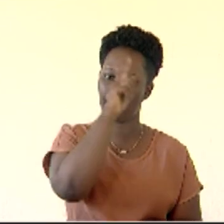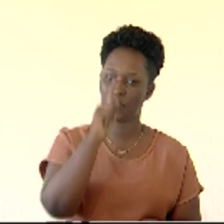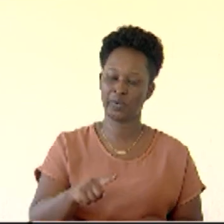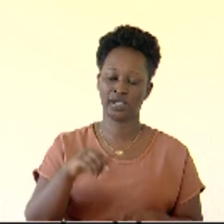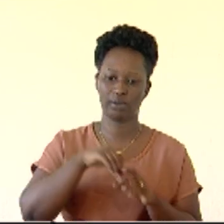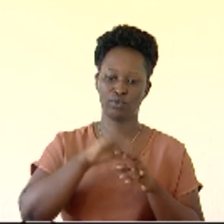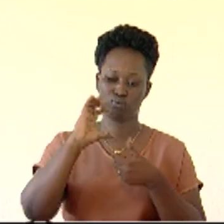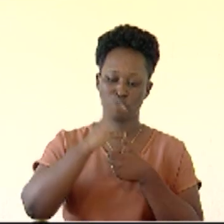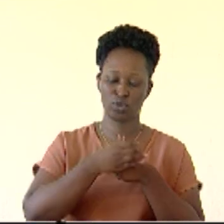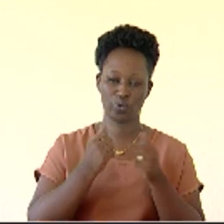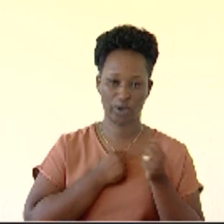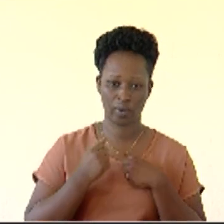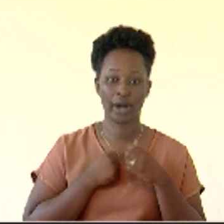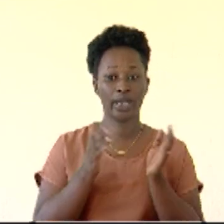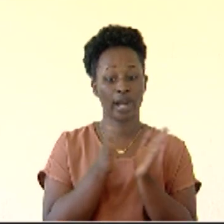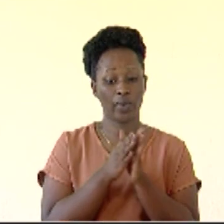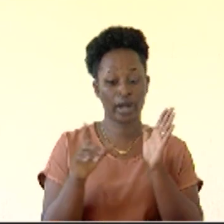it is also punishable by the law.